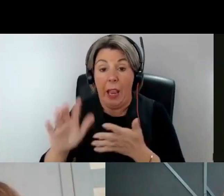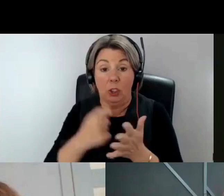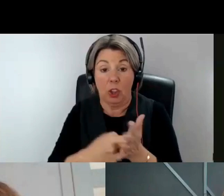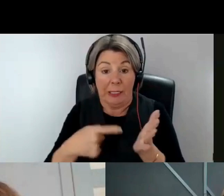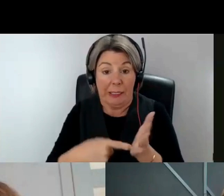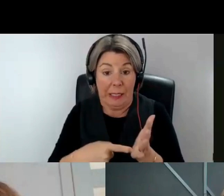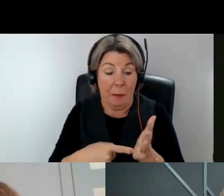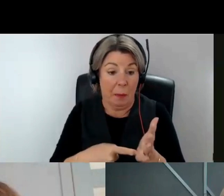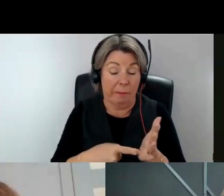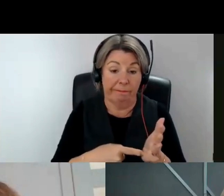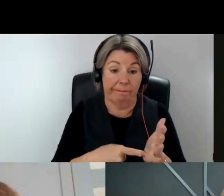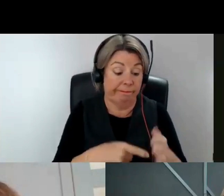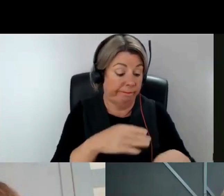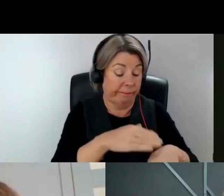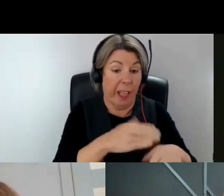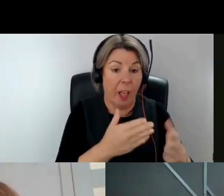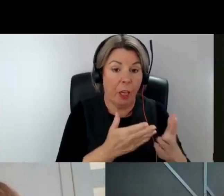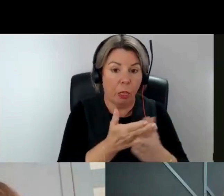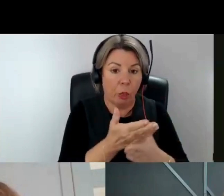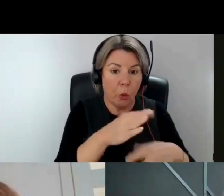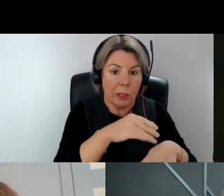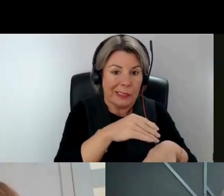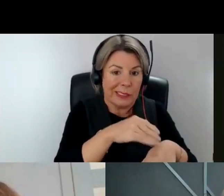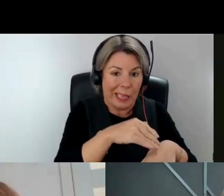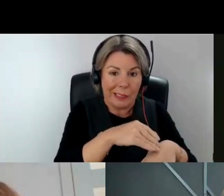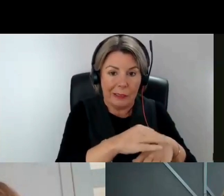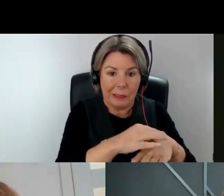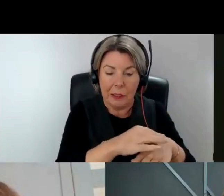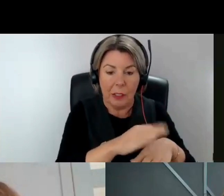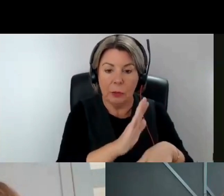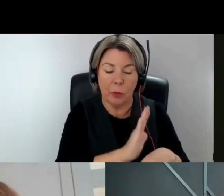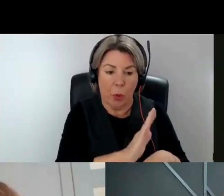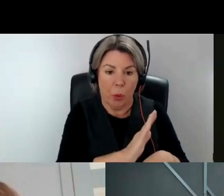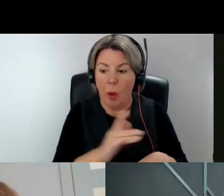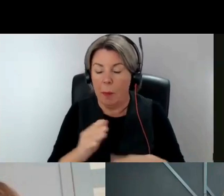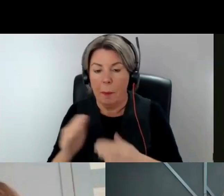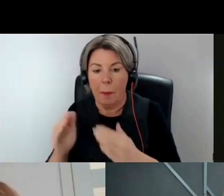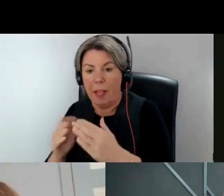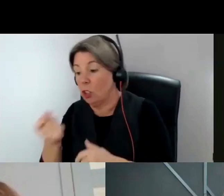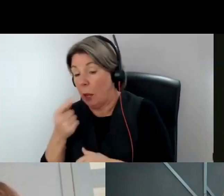haven't worked for people, there's still a place for them, so it's not an absolute no-no with them. There are